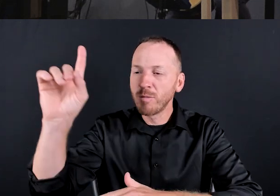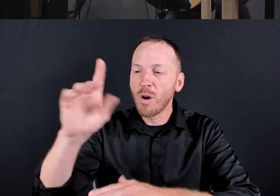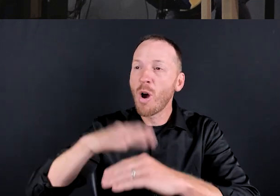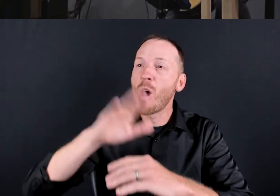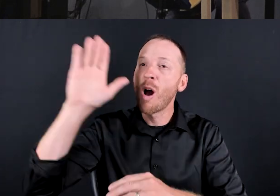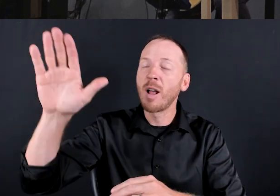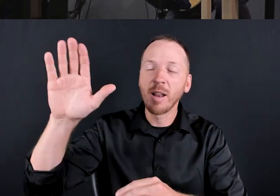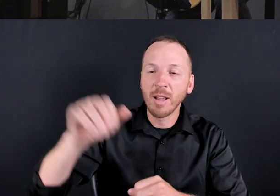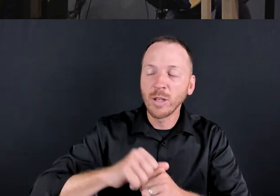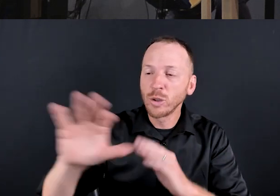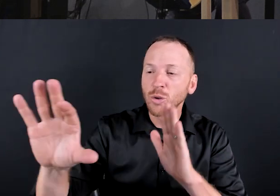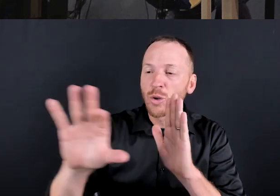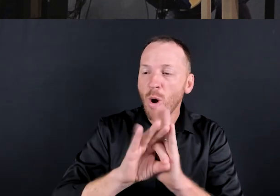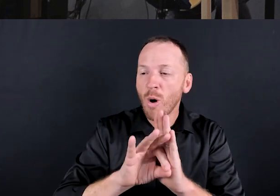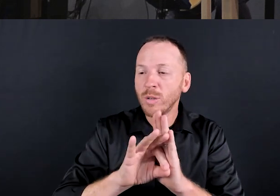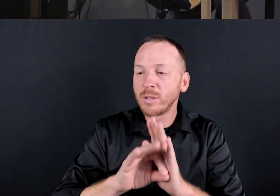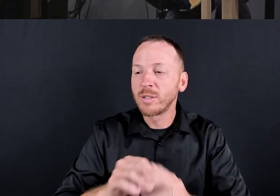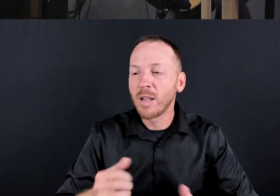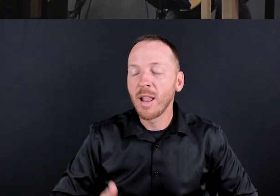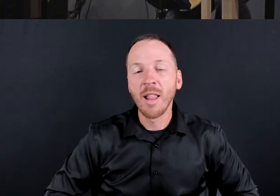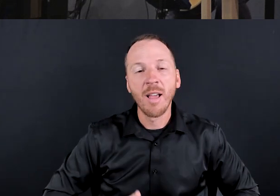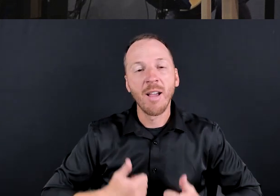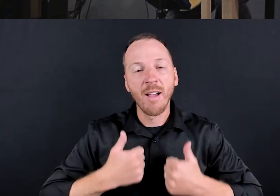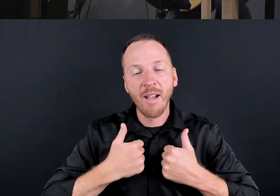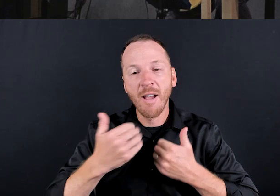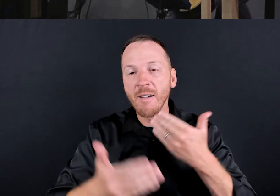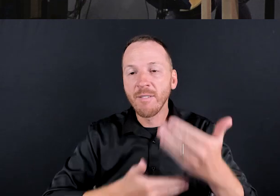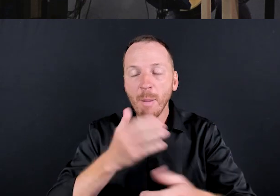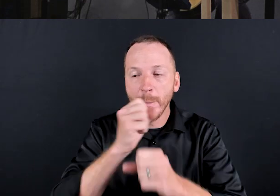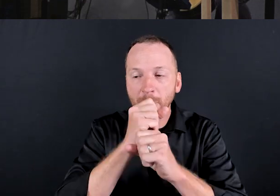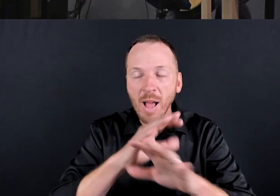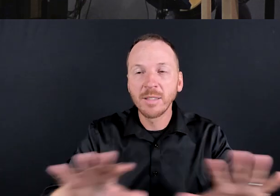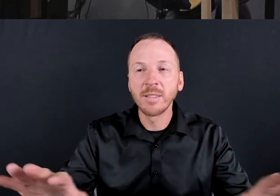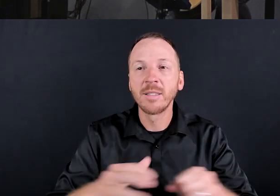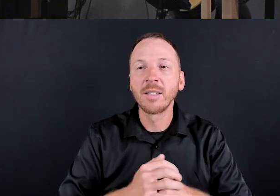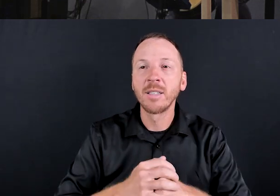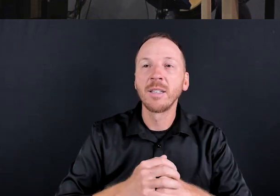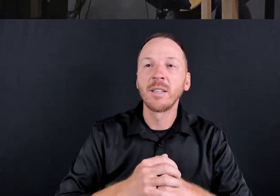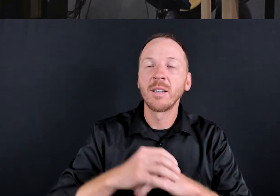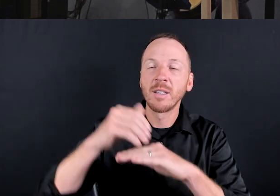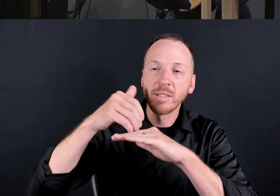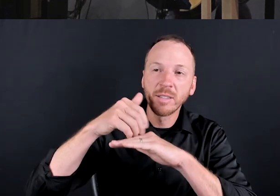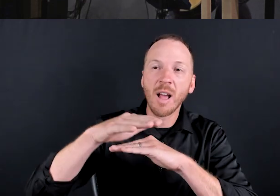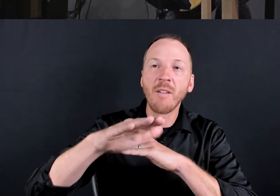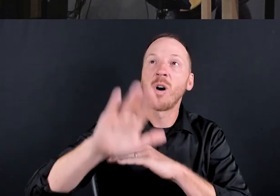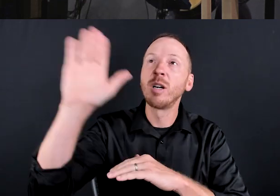his chosen lifted hands in blessing, sends forth